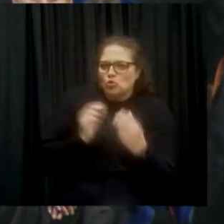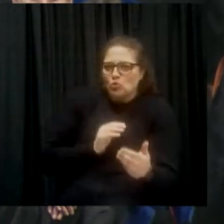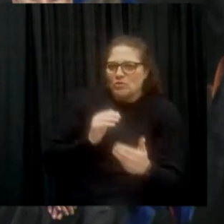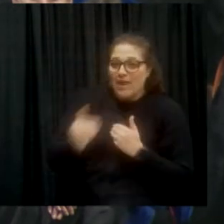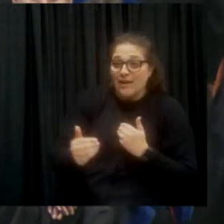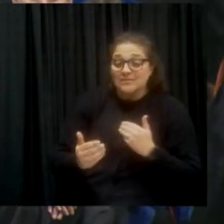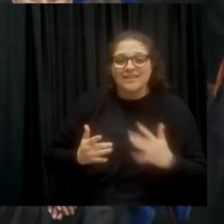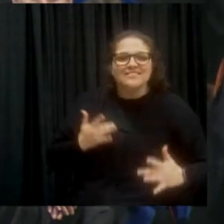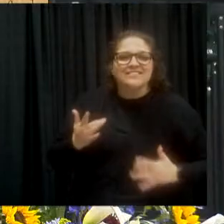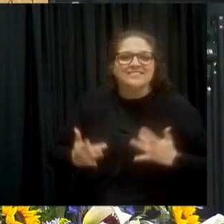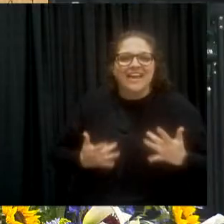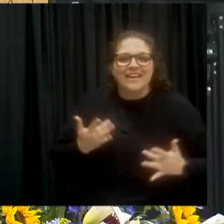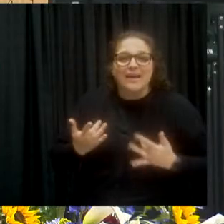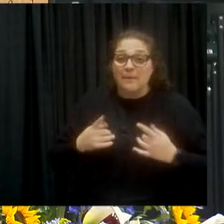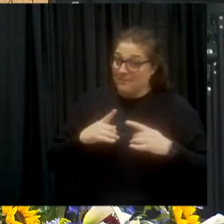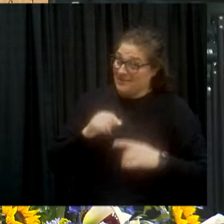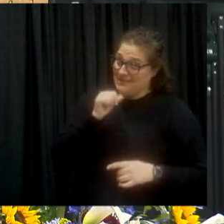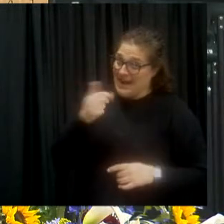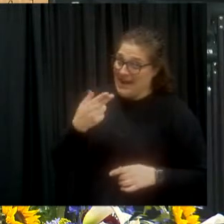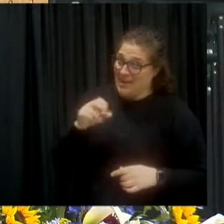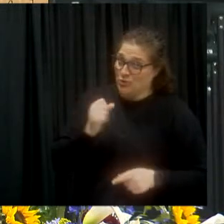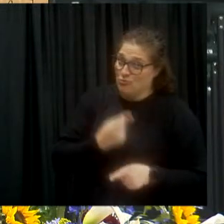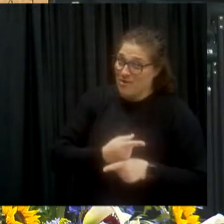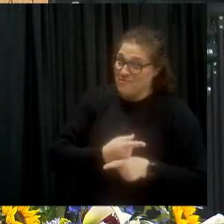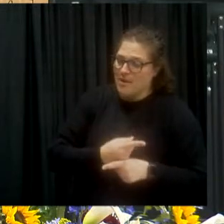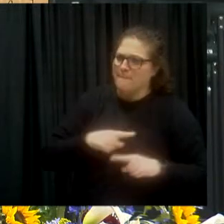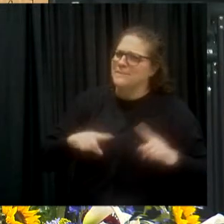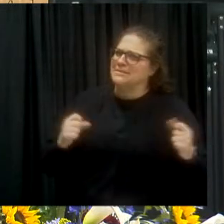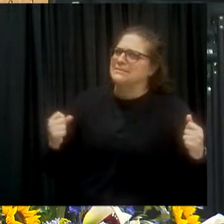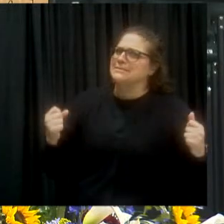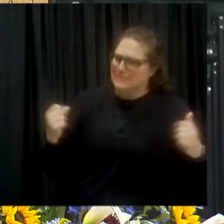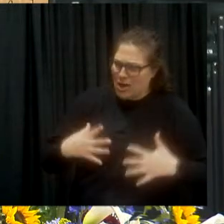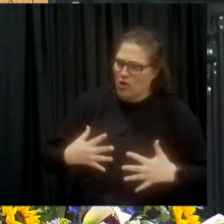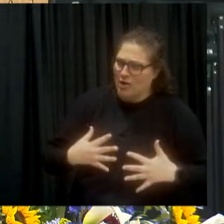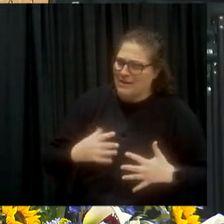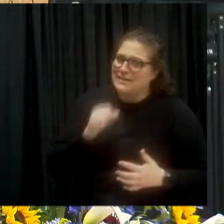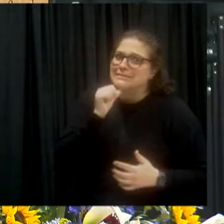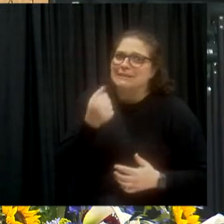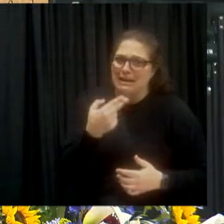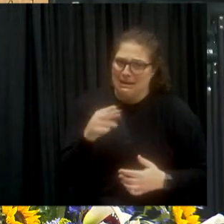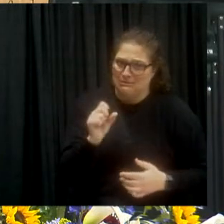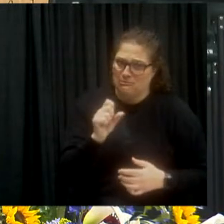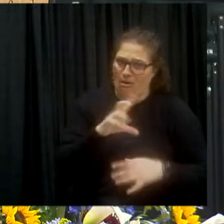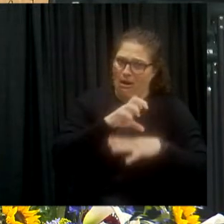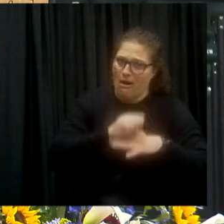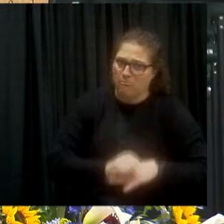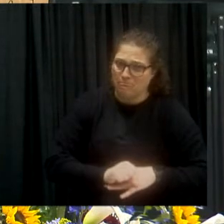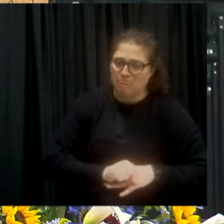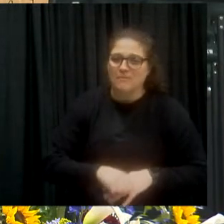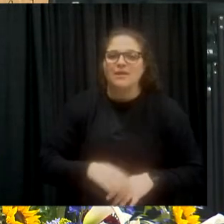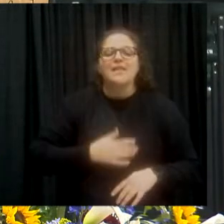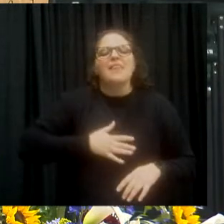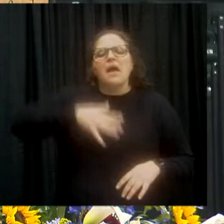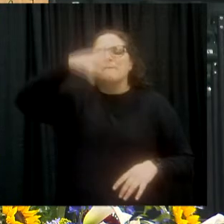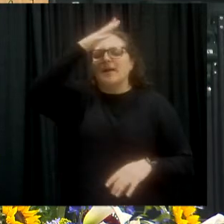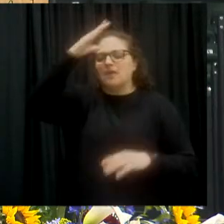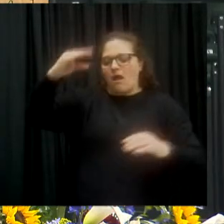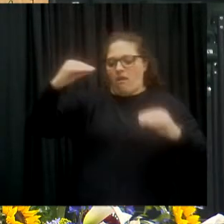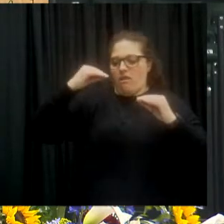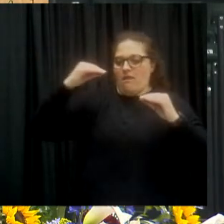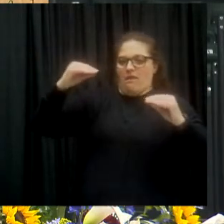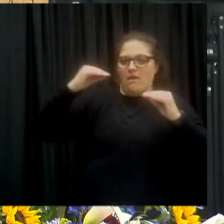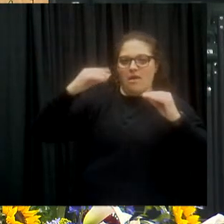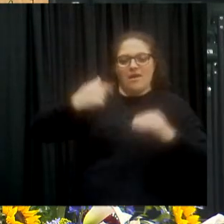is exciting because it's not high school, but scary because it's not high school. Like my dad has always